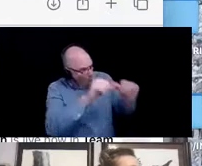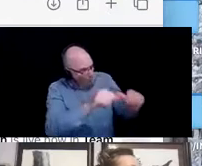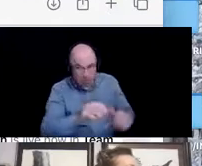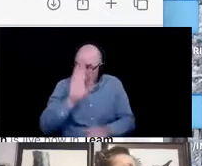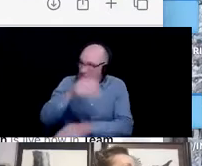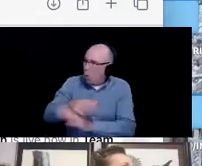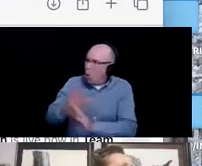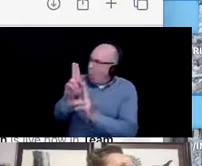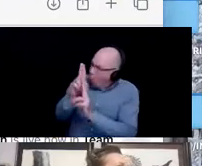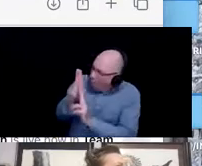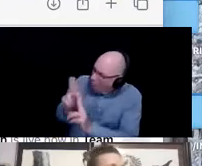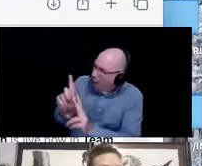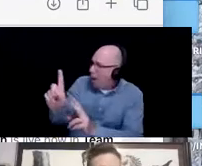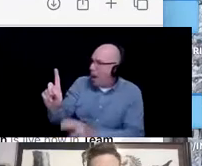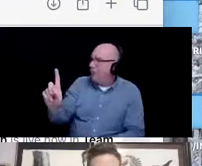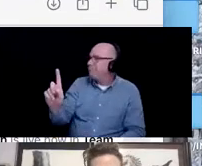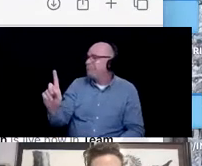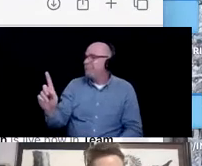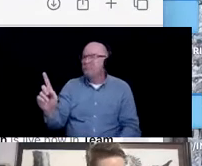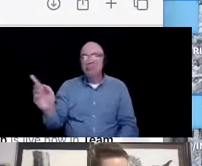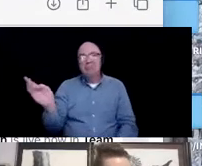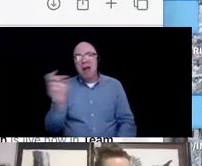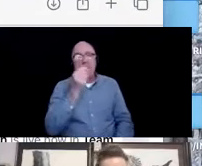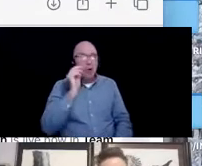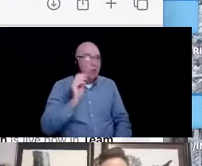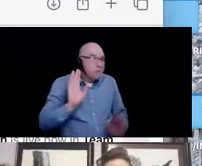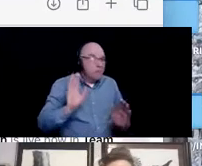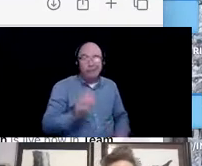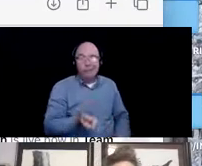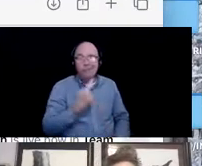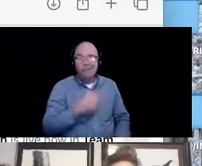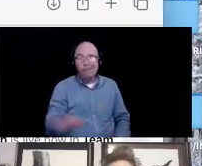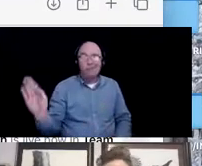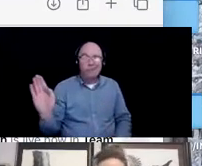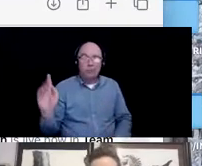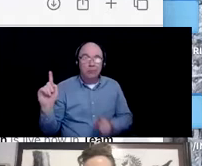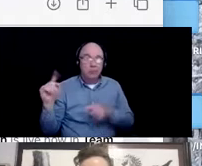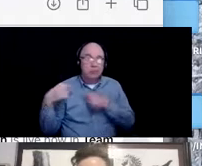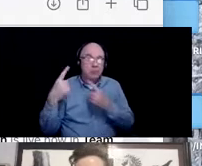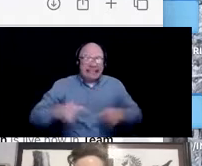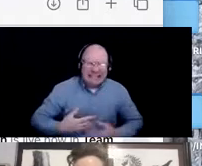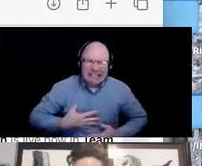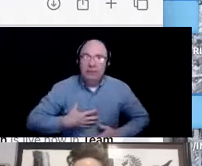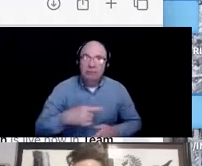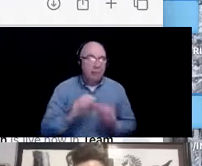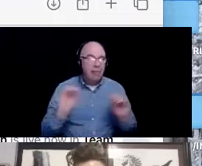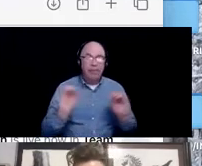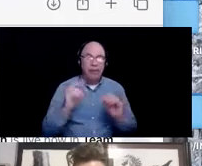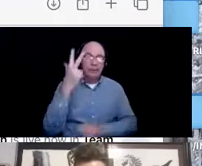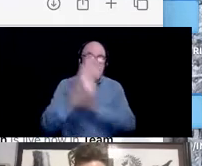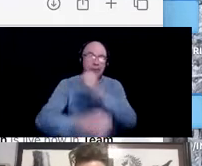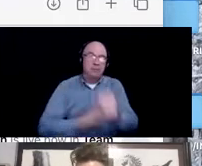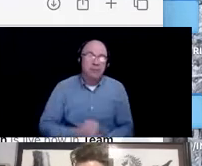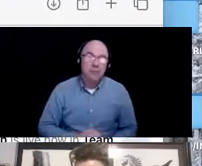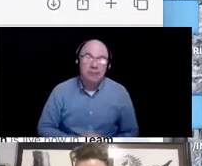to respect him, but came home and just stopped his prescription. He has not had a flare-up or an issue in 3 years. And this is one of